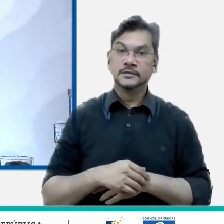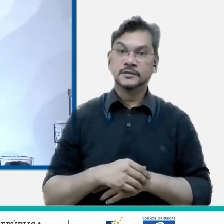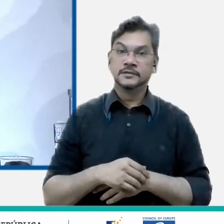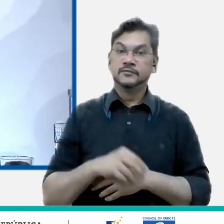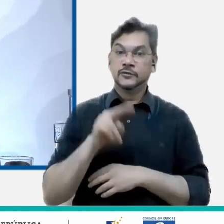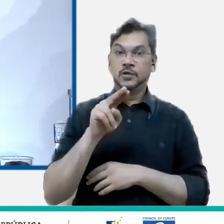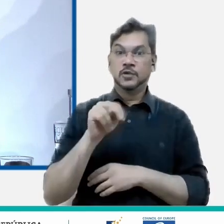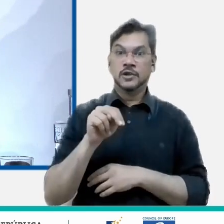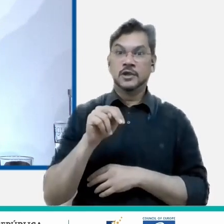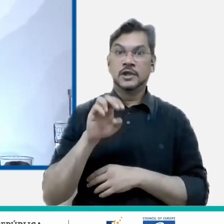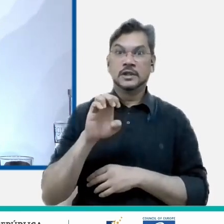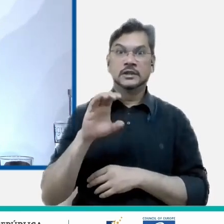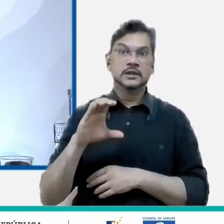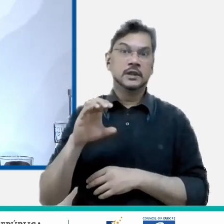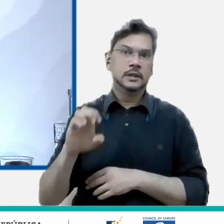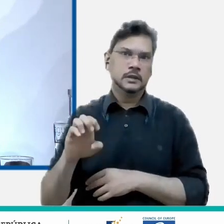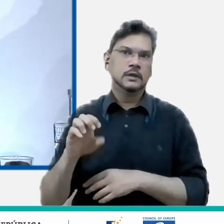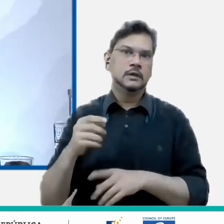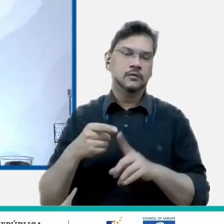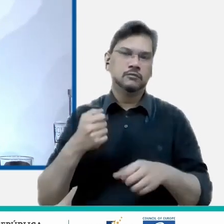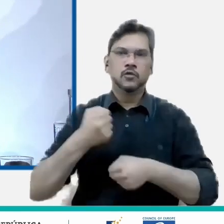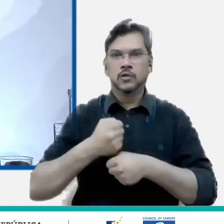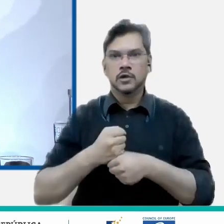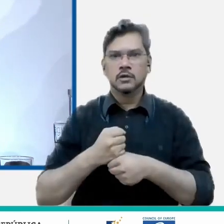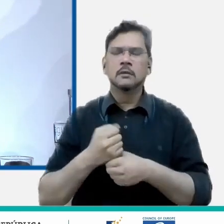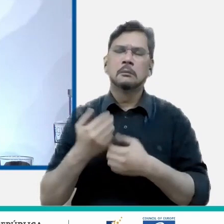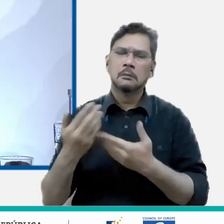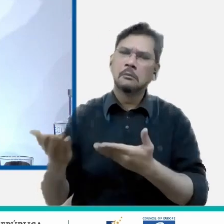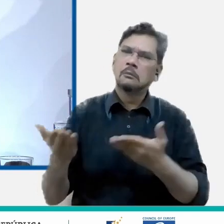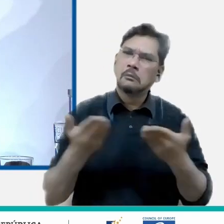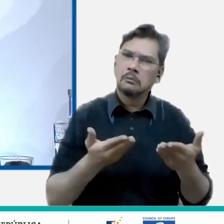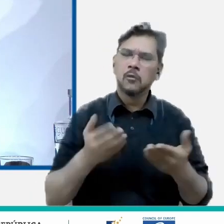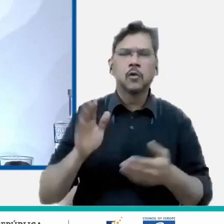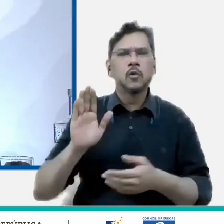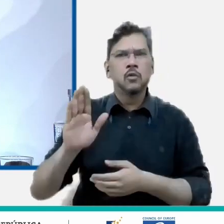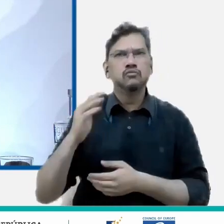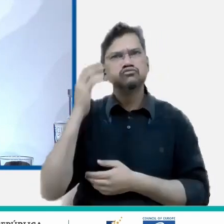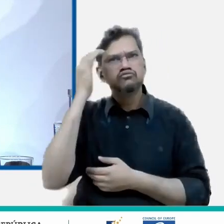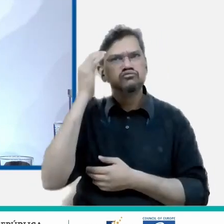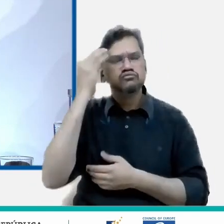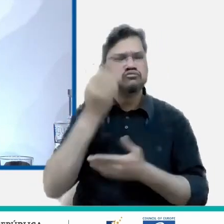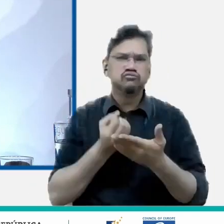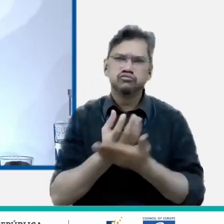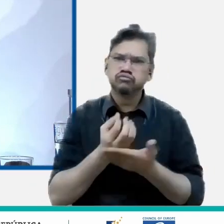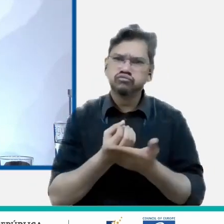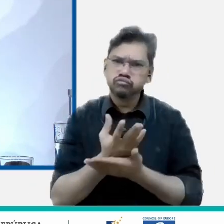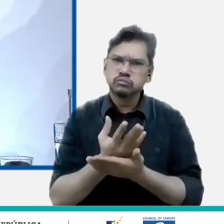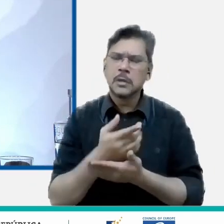his and his organization's views on the broader landscape and how the implementation of Sendai